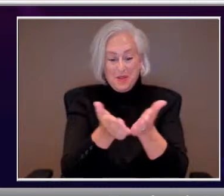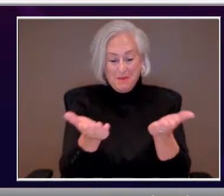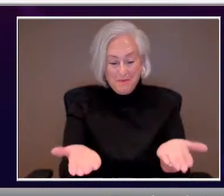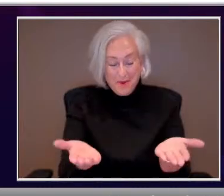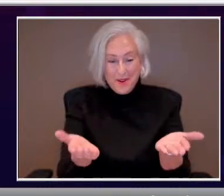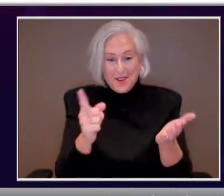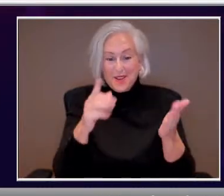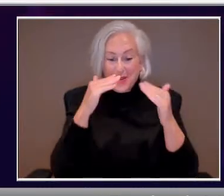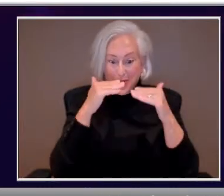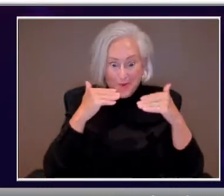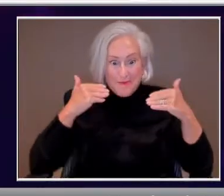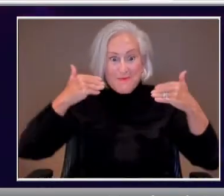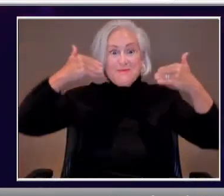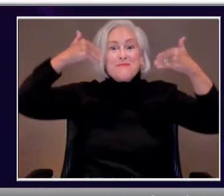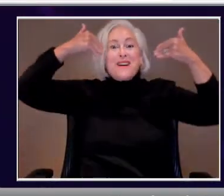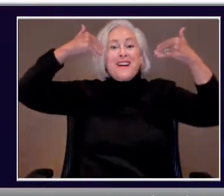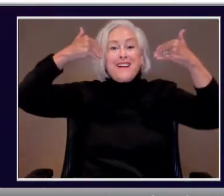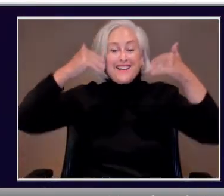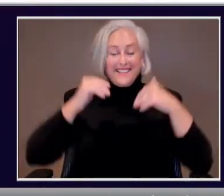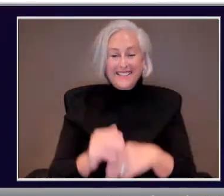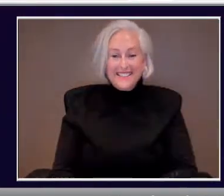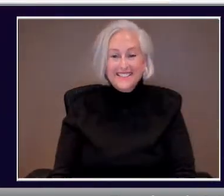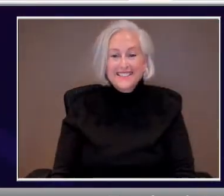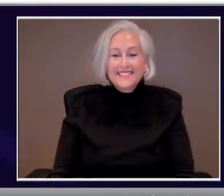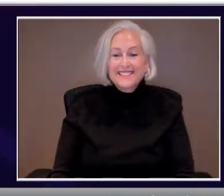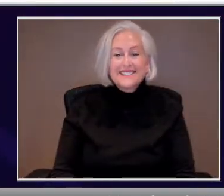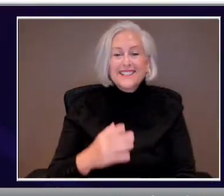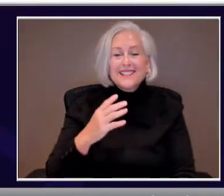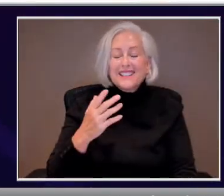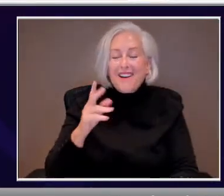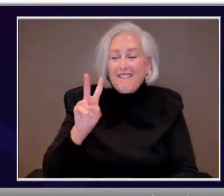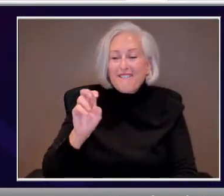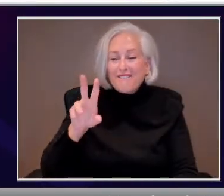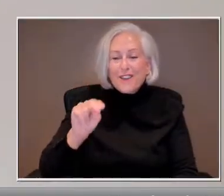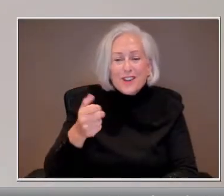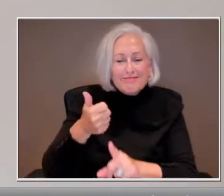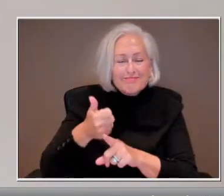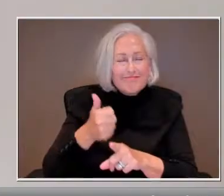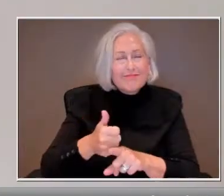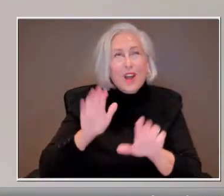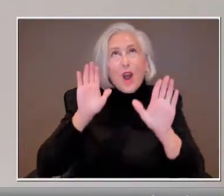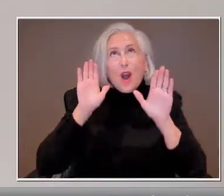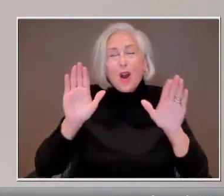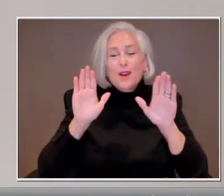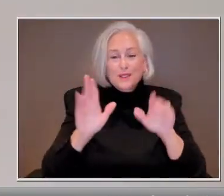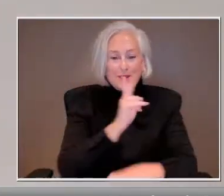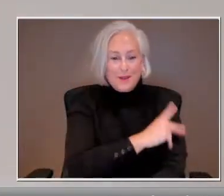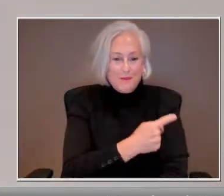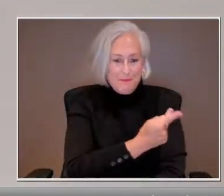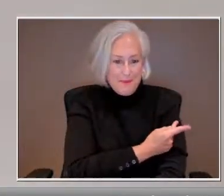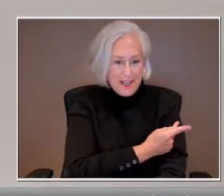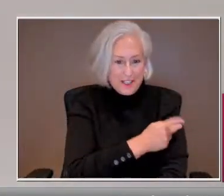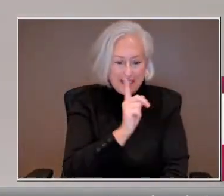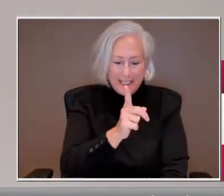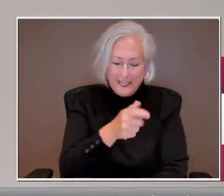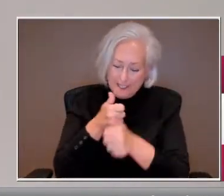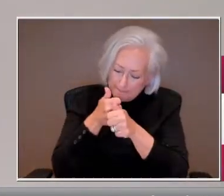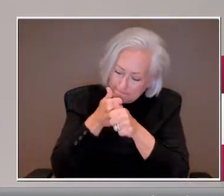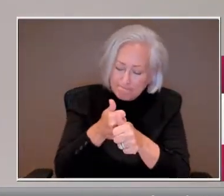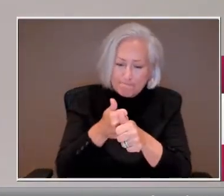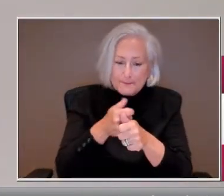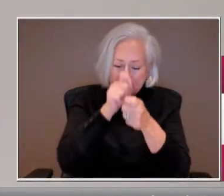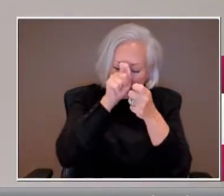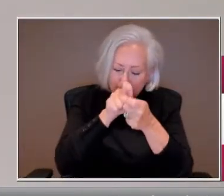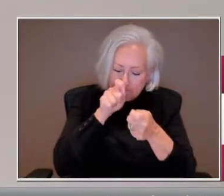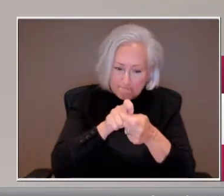Vern? He is an awesome patient. He's one of the many that he is on top of everything. I